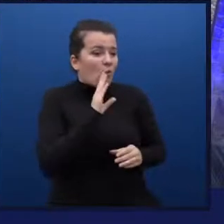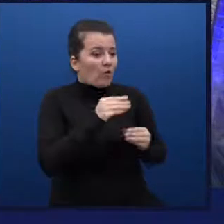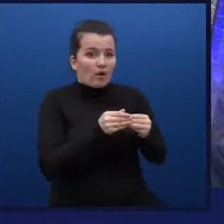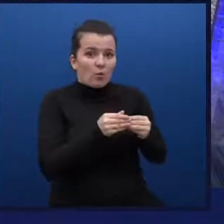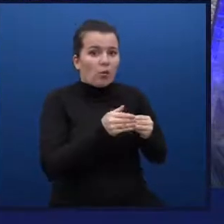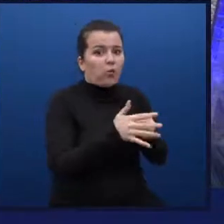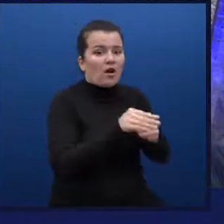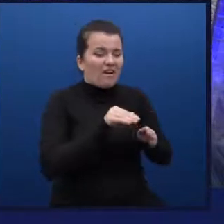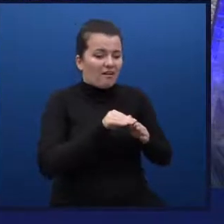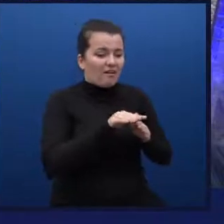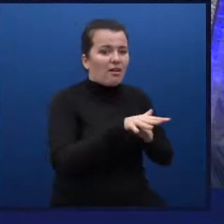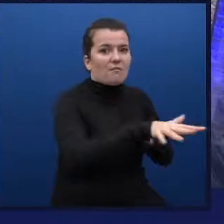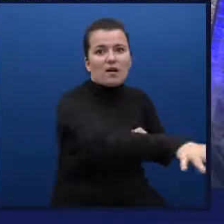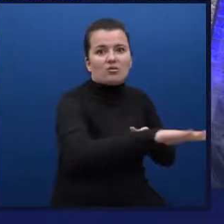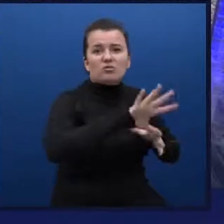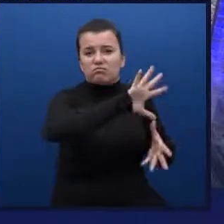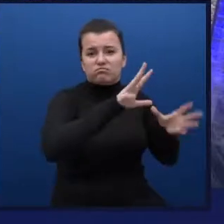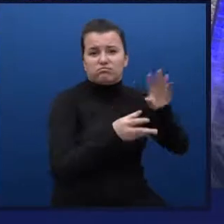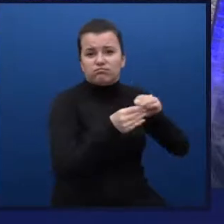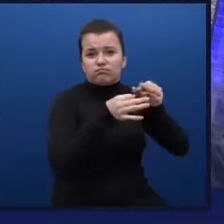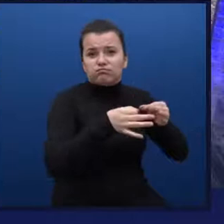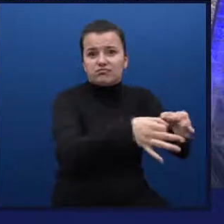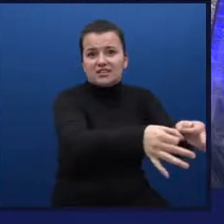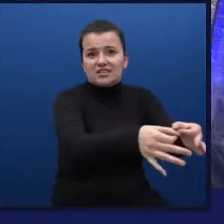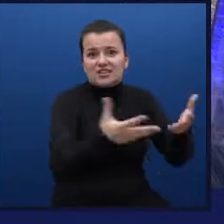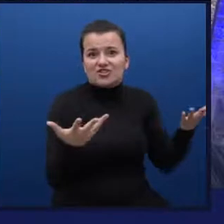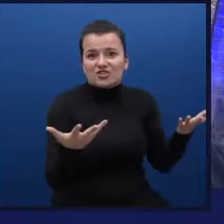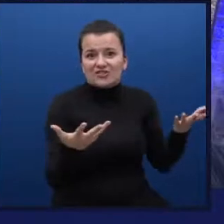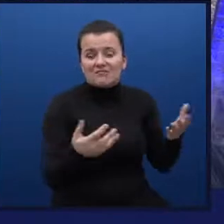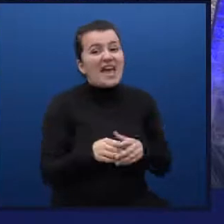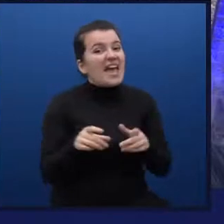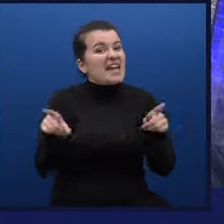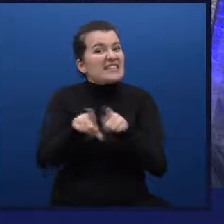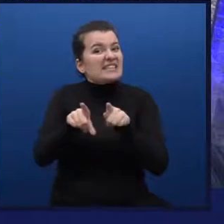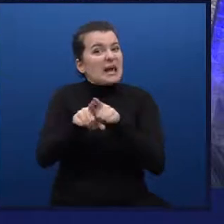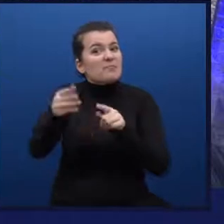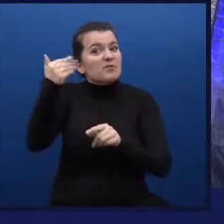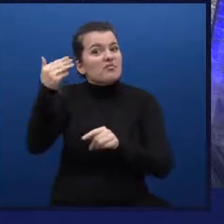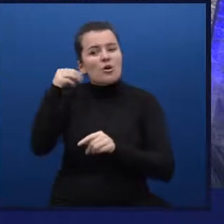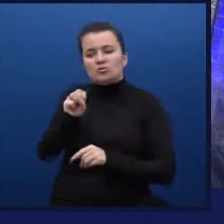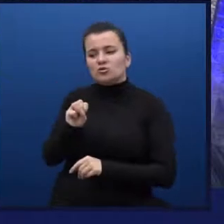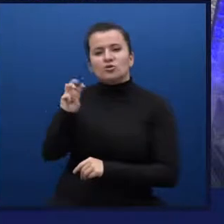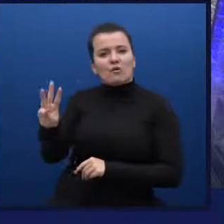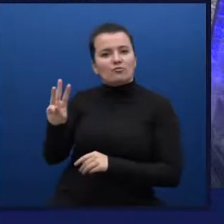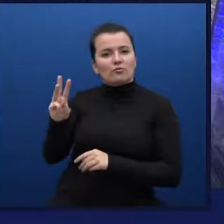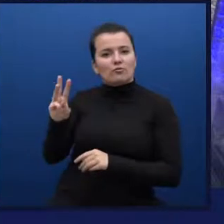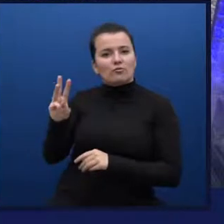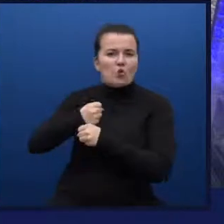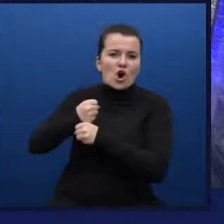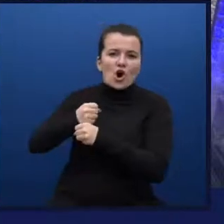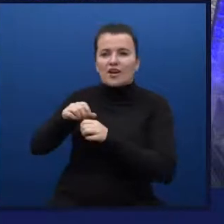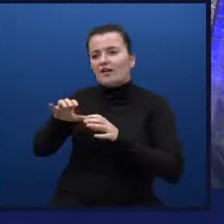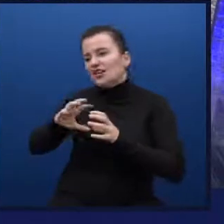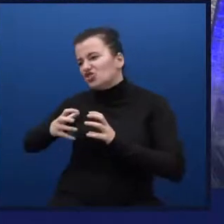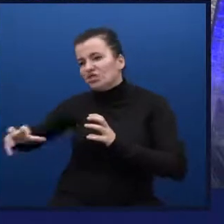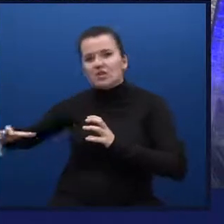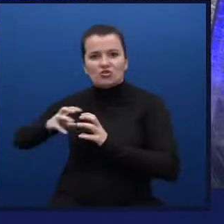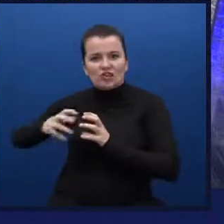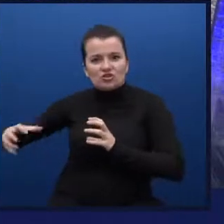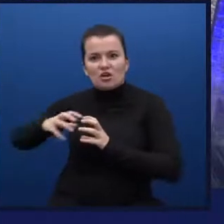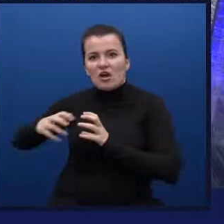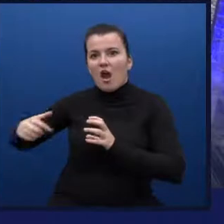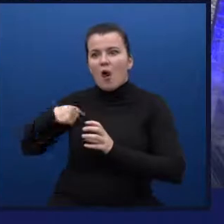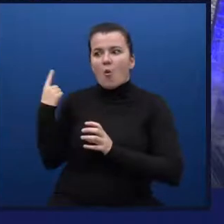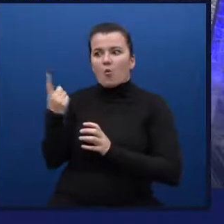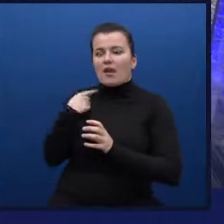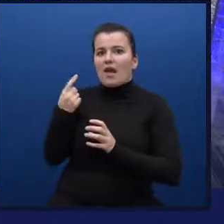organization. The problem is oftentimes, just like with those of us who have been in software engineering teams that were hesitant to test,